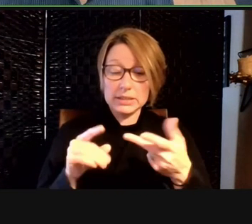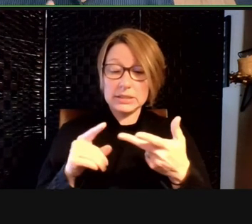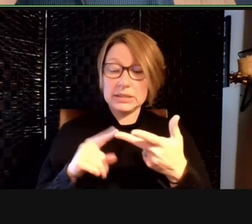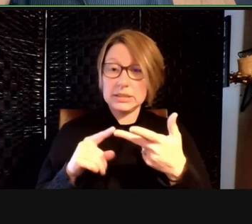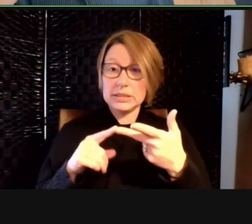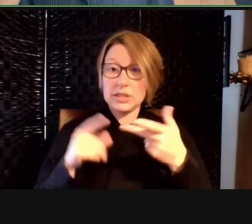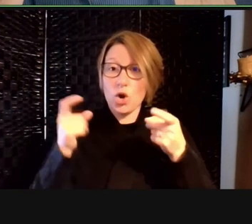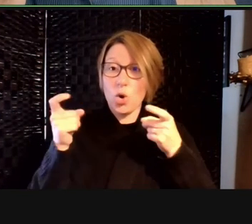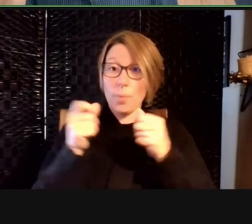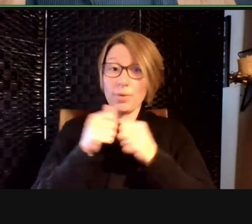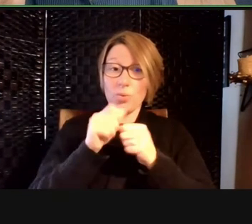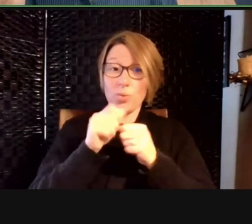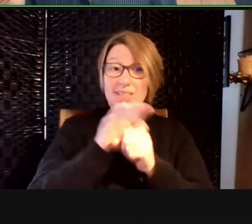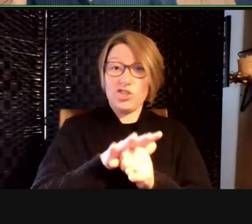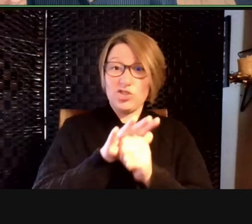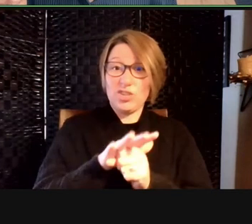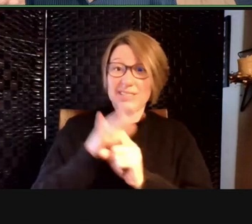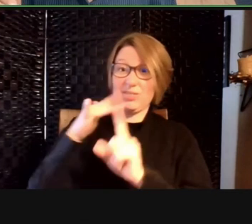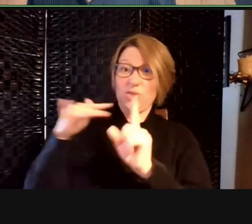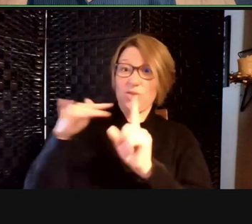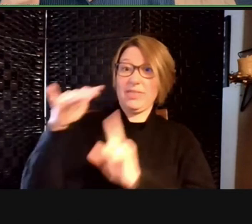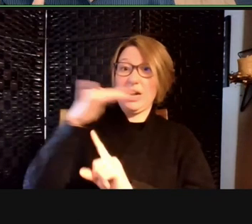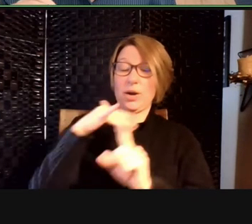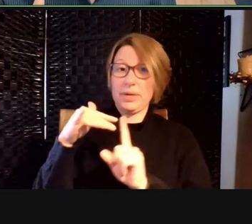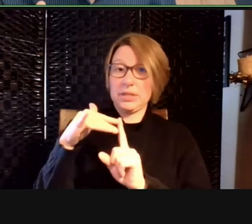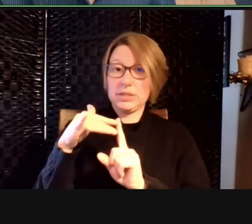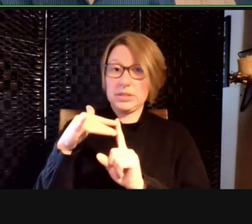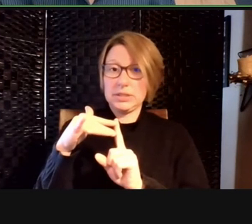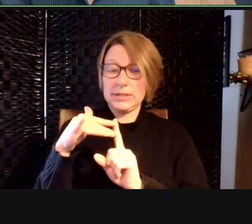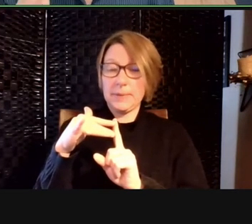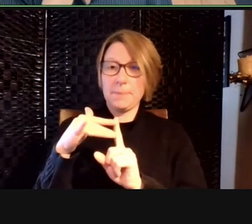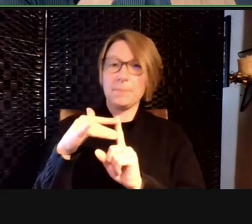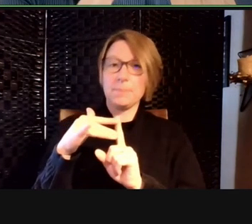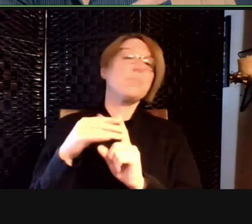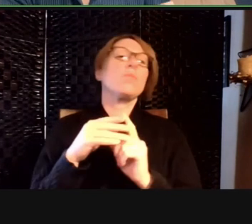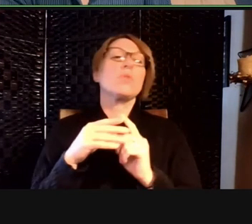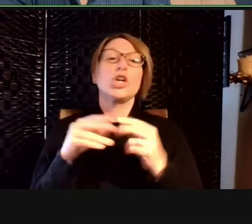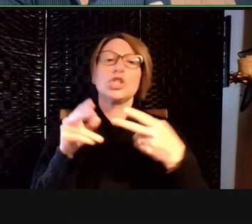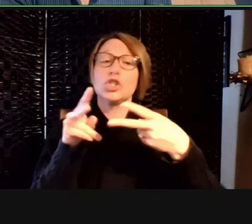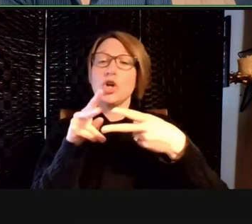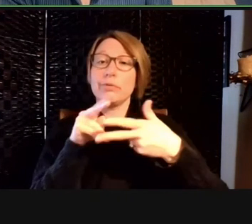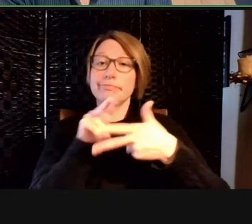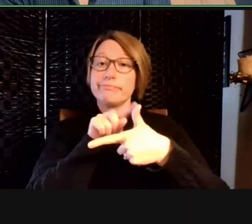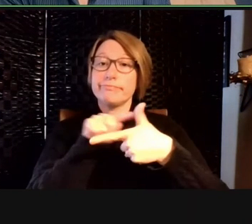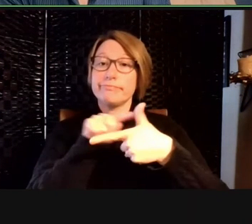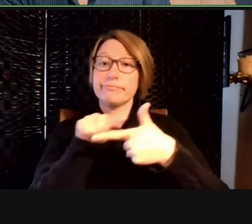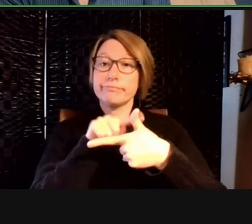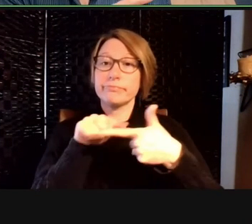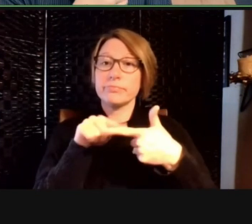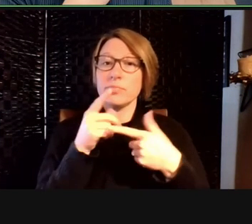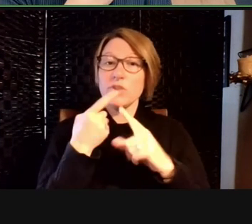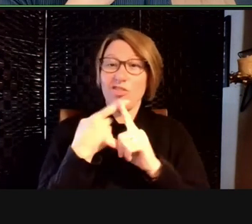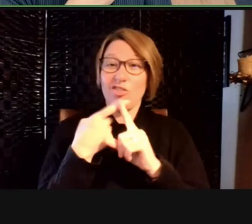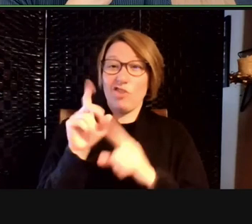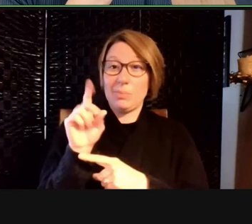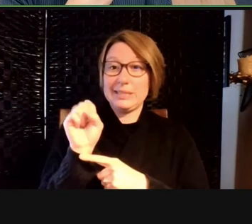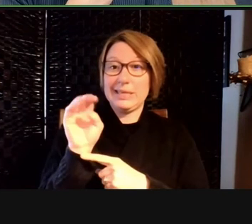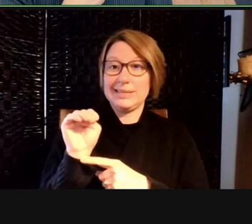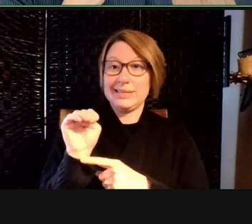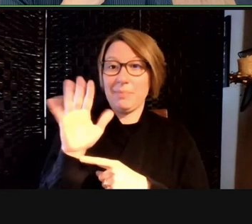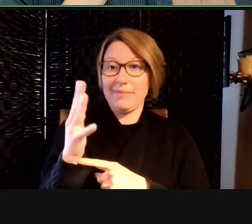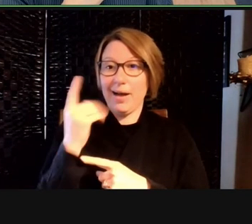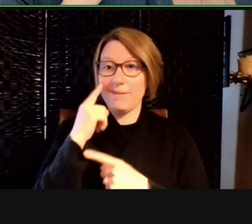environment. So the top two, the language and social engagement and the sensory related movements, that's straight from taking something from the DSM-5 for